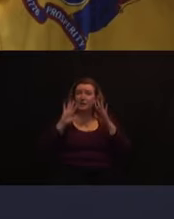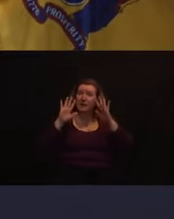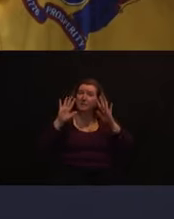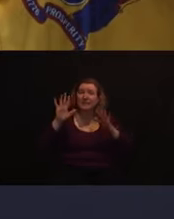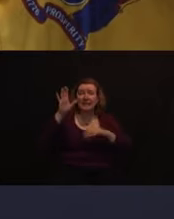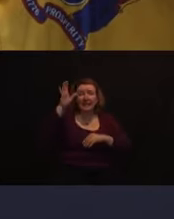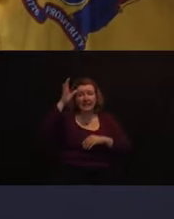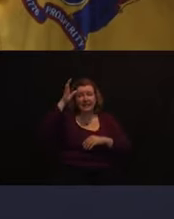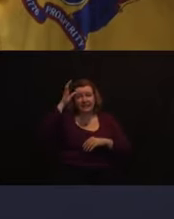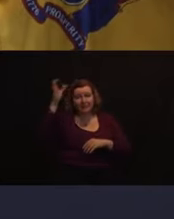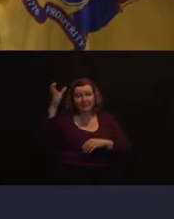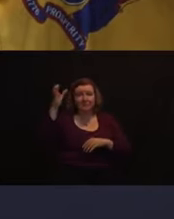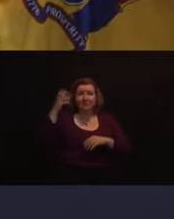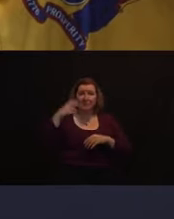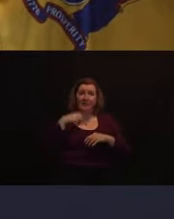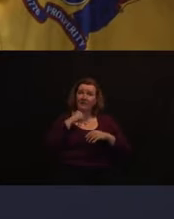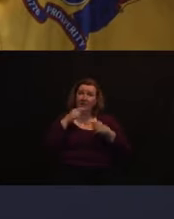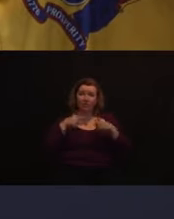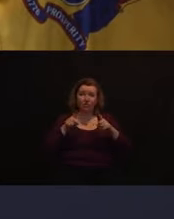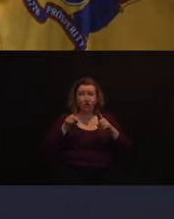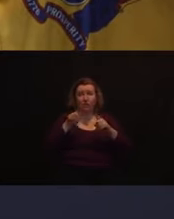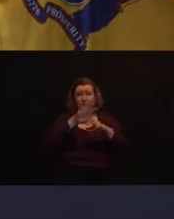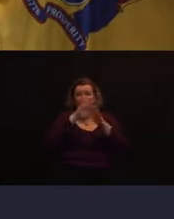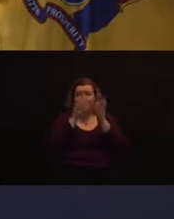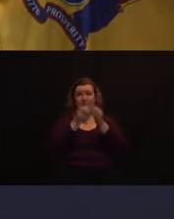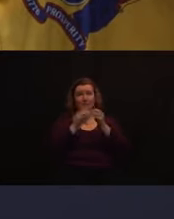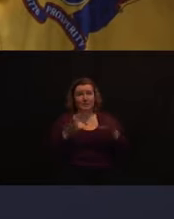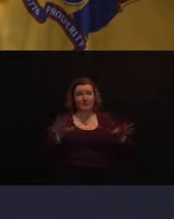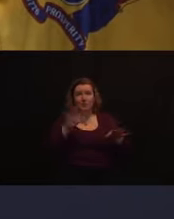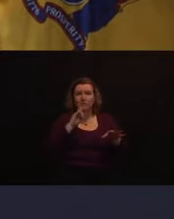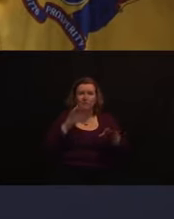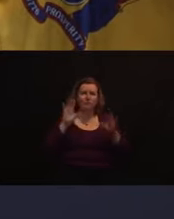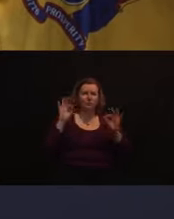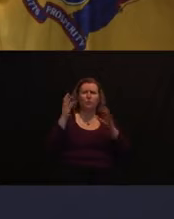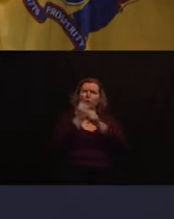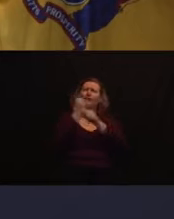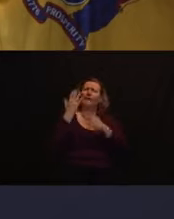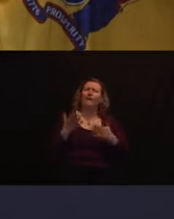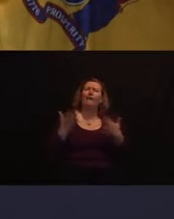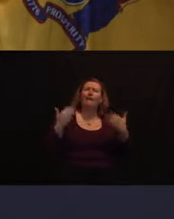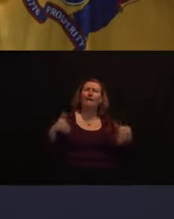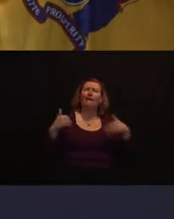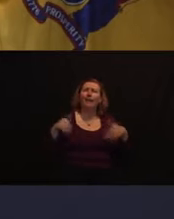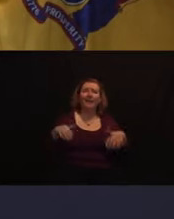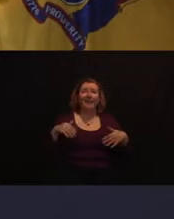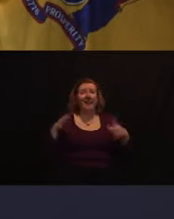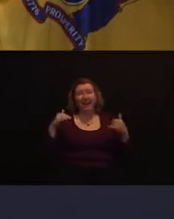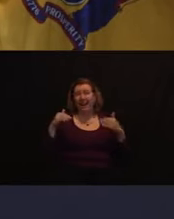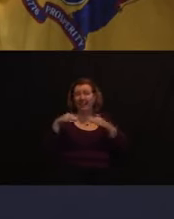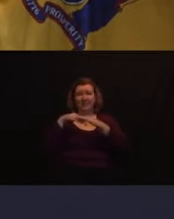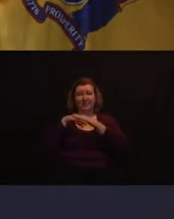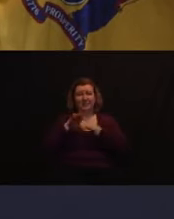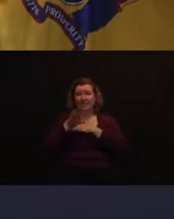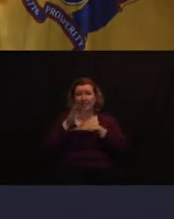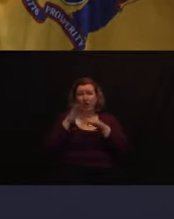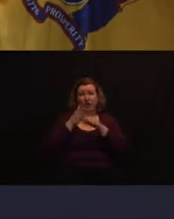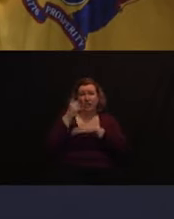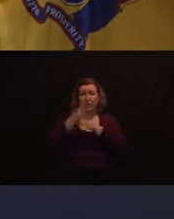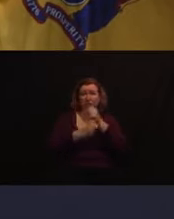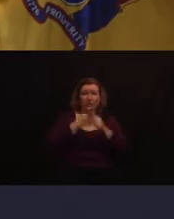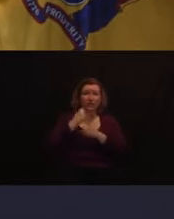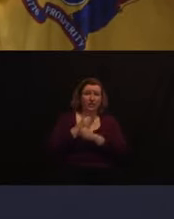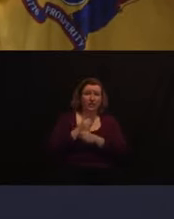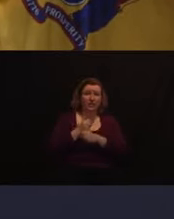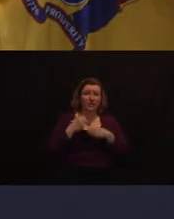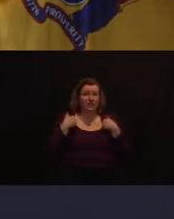time is still a winner. It's just, I haven't been in it for over a year, but I was in it the